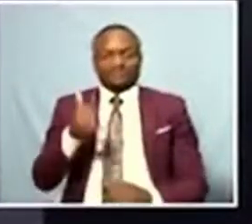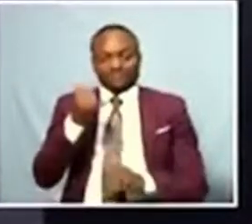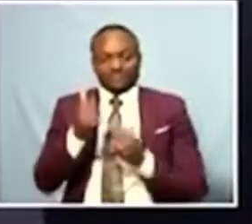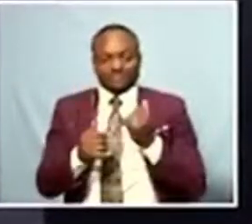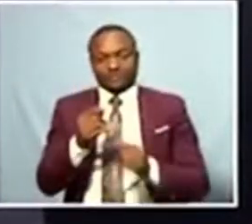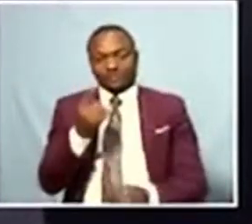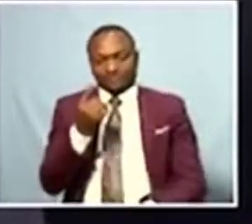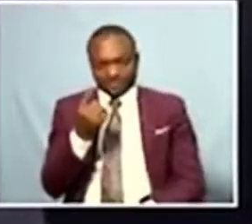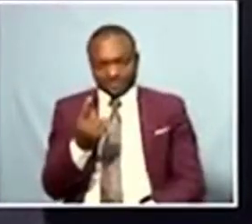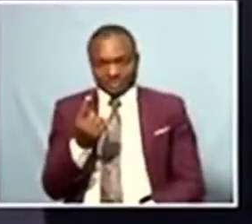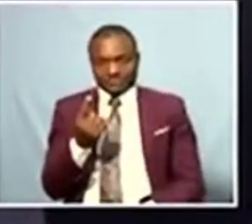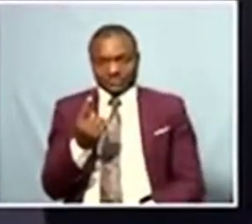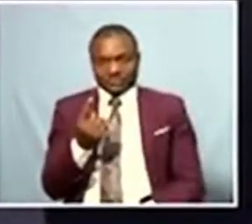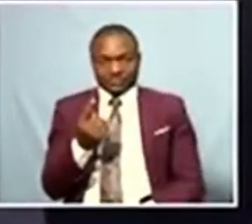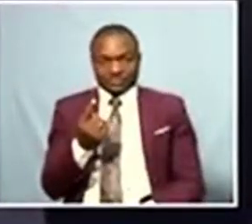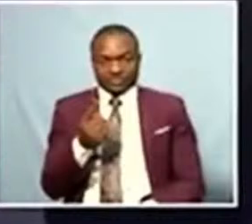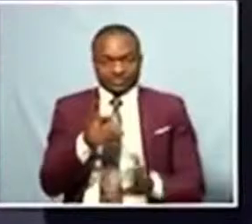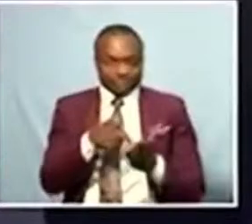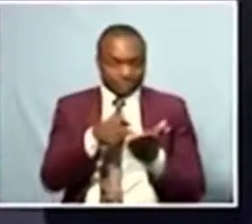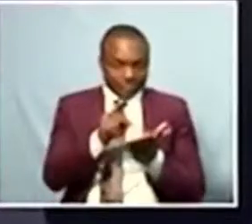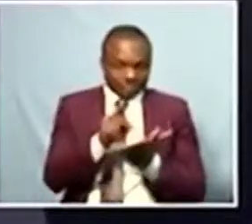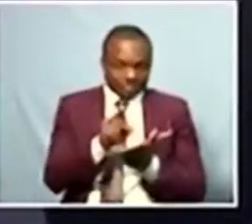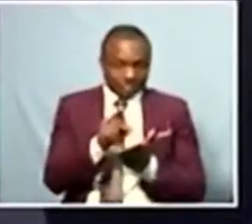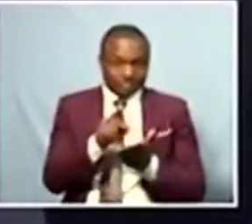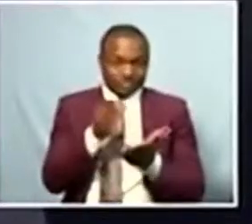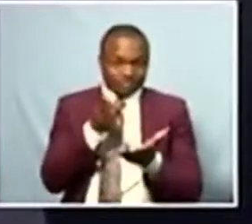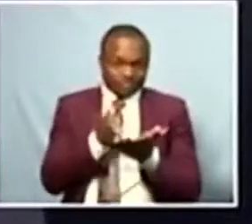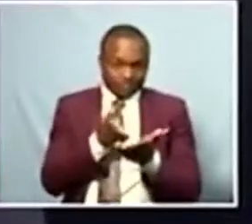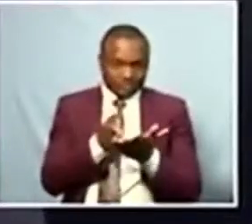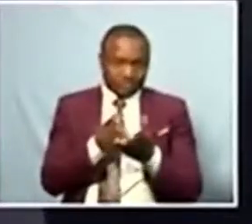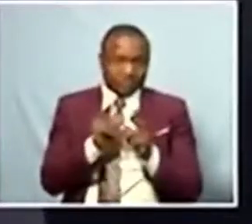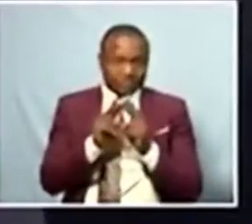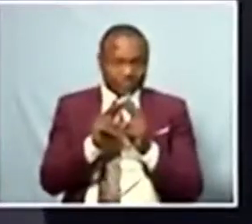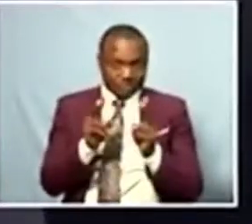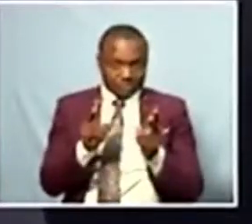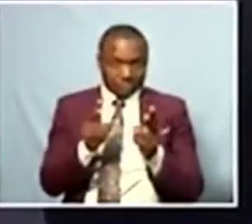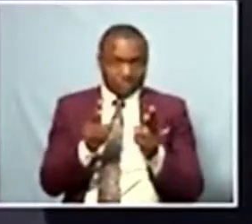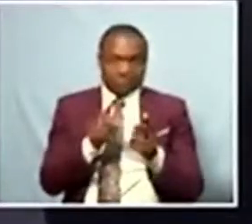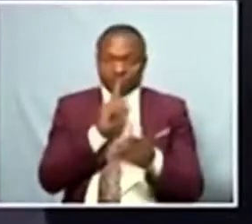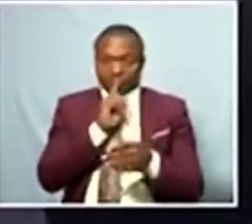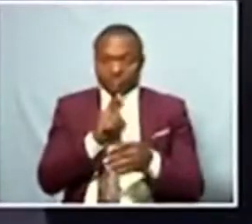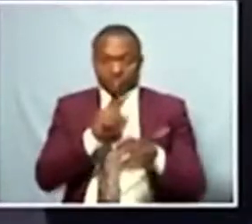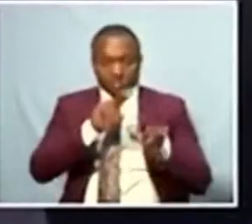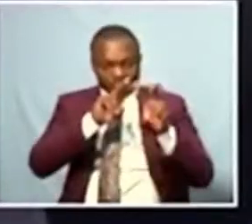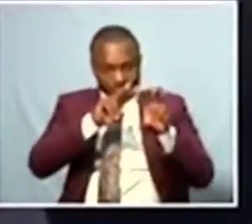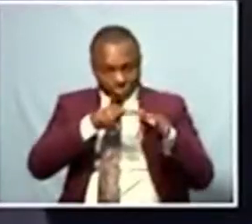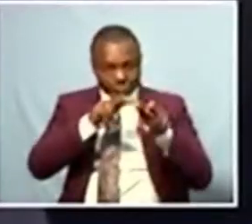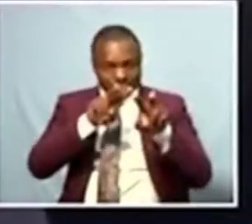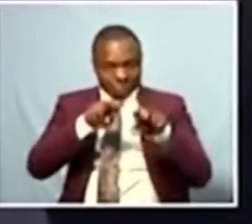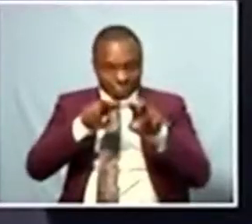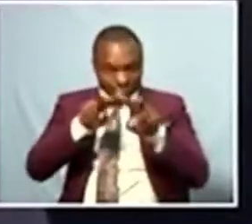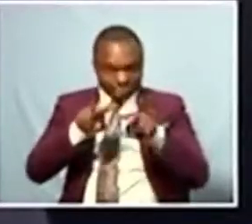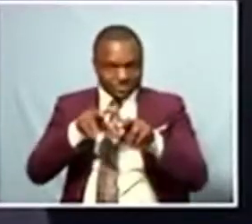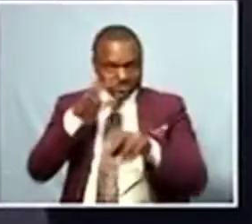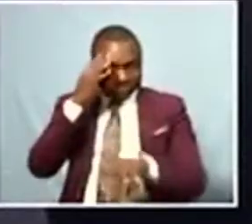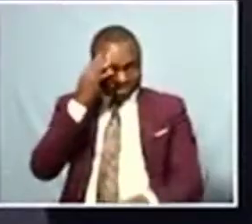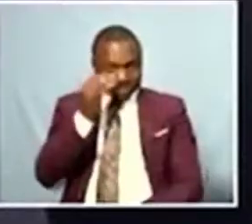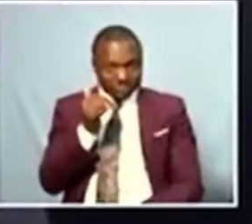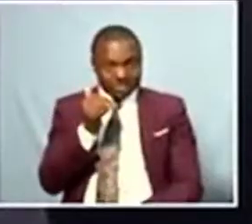one, the employment permits, Chair, this one is a very valid observation, Chair, because